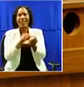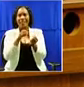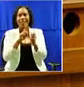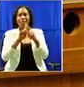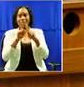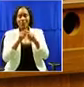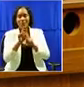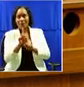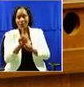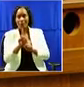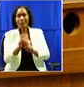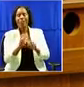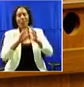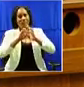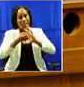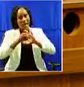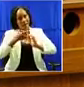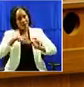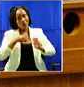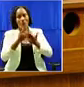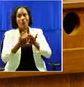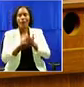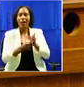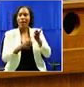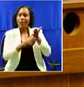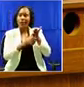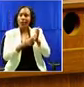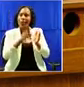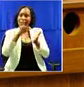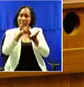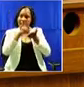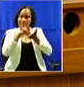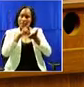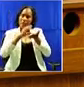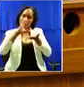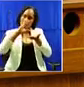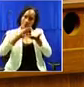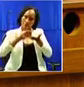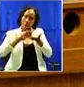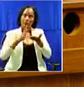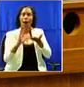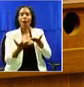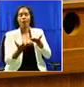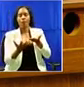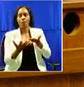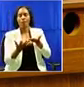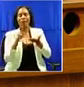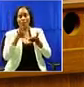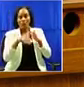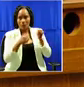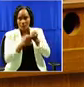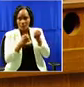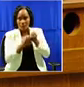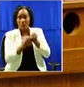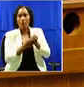efforts for debt reduction and reprioritization that is supportive of growth and